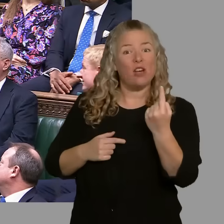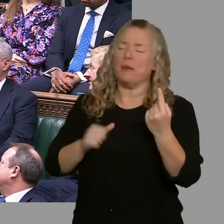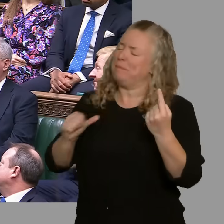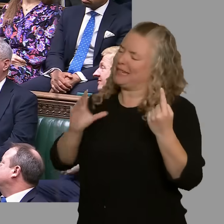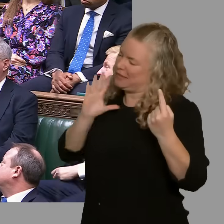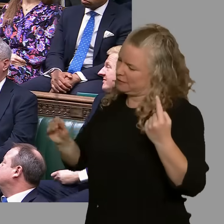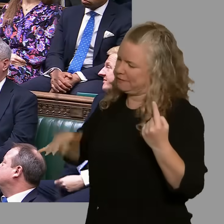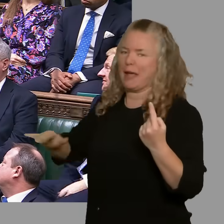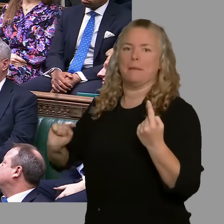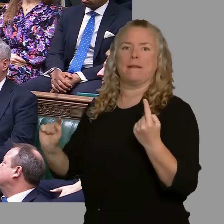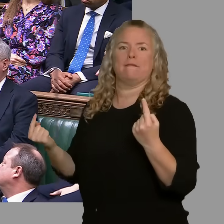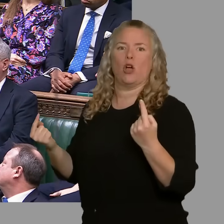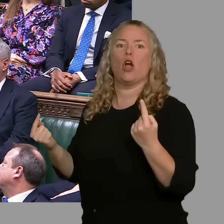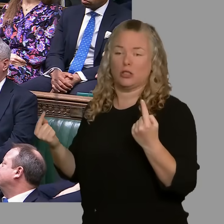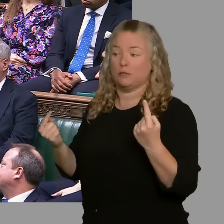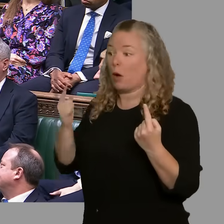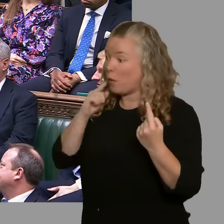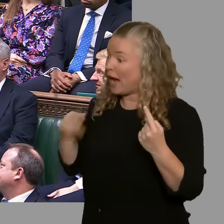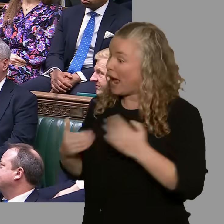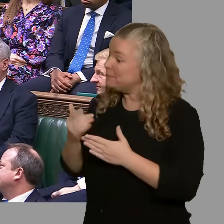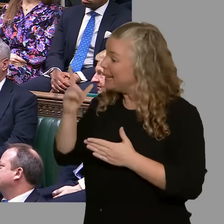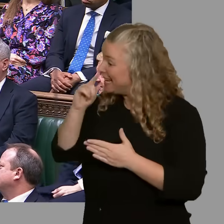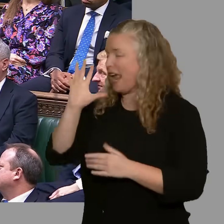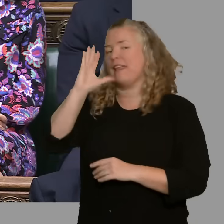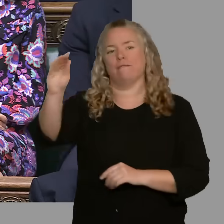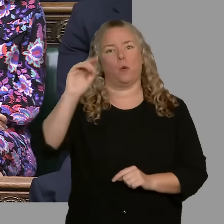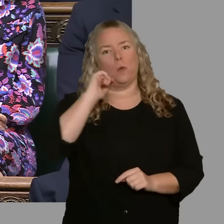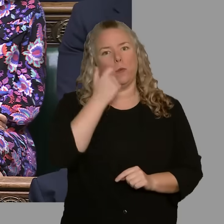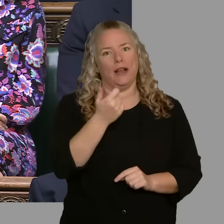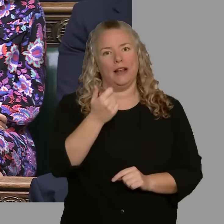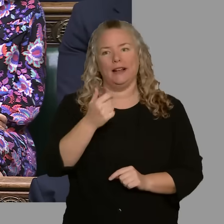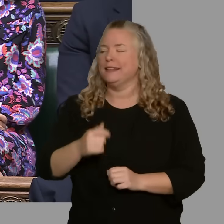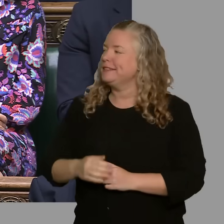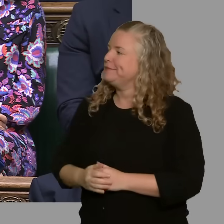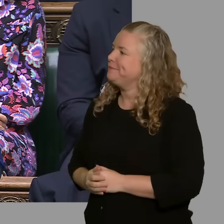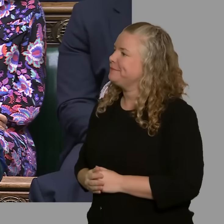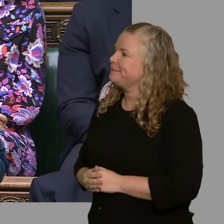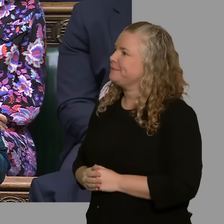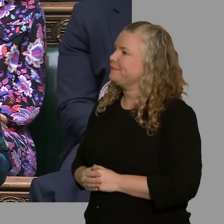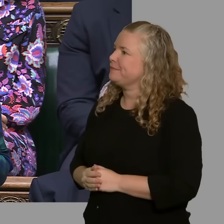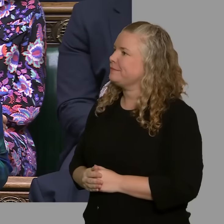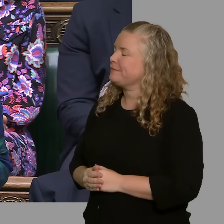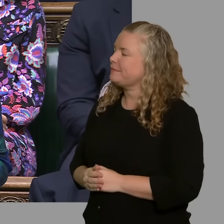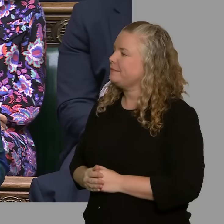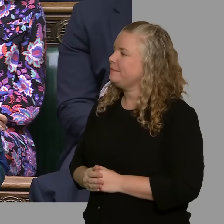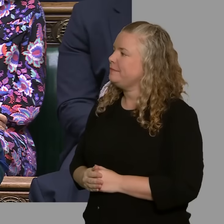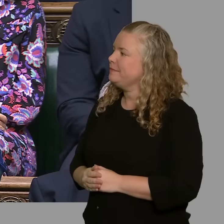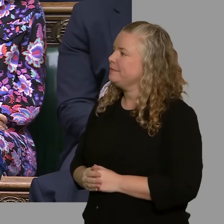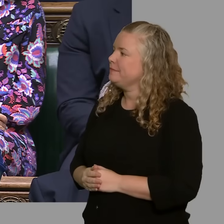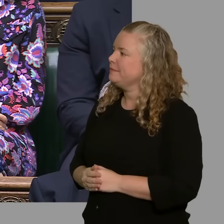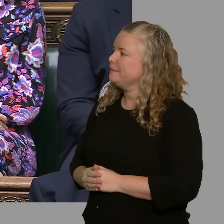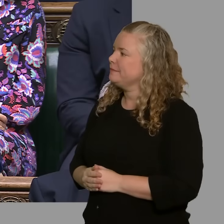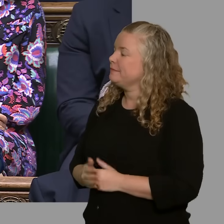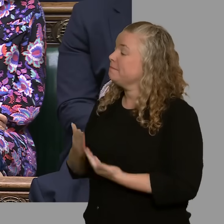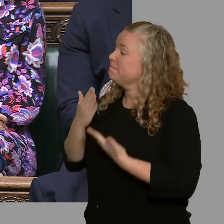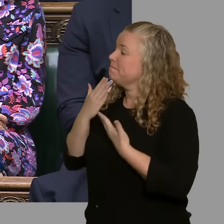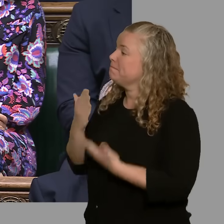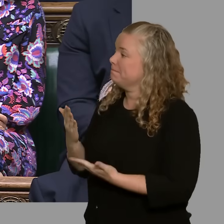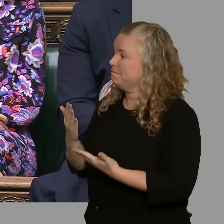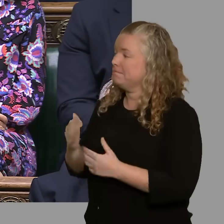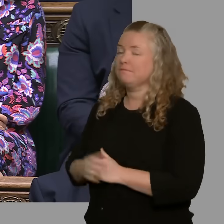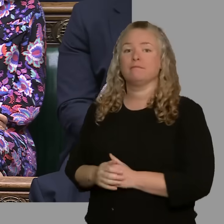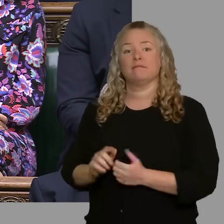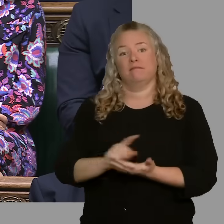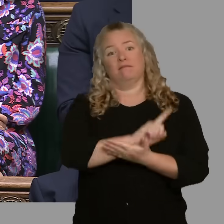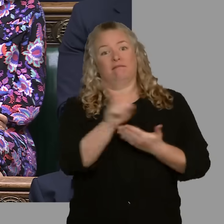be launching a small business survey so that the 3,000 SMEs in my constituency who employ thousands of my constituents can have their